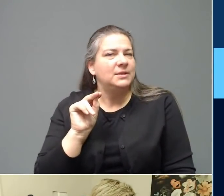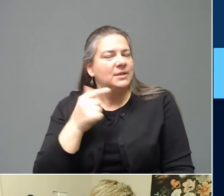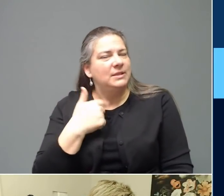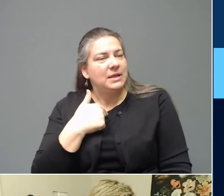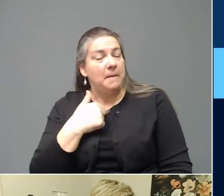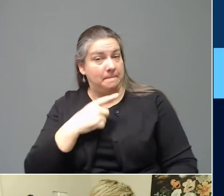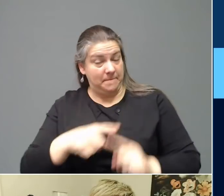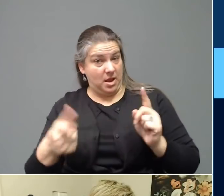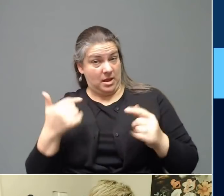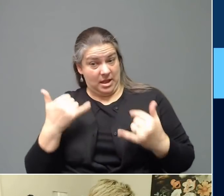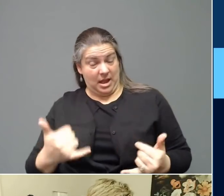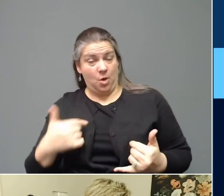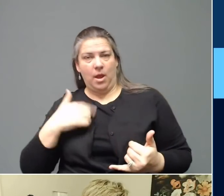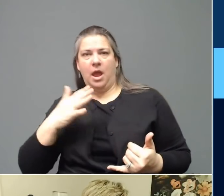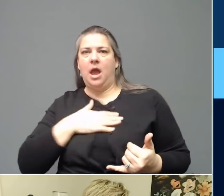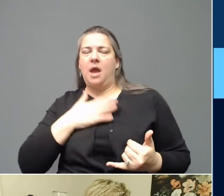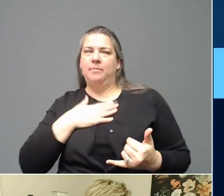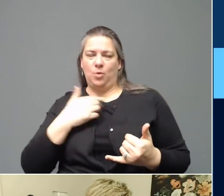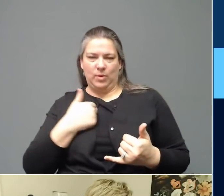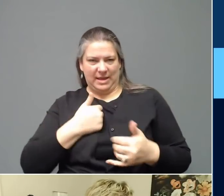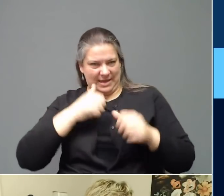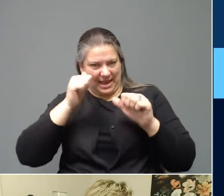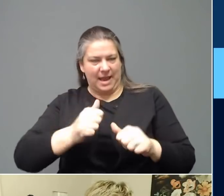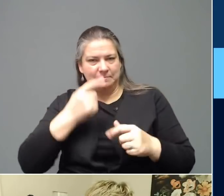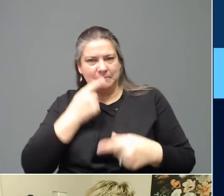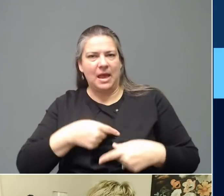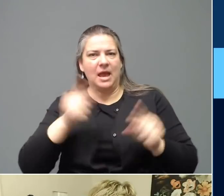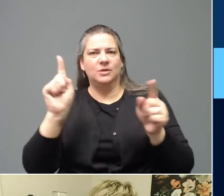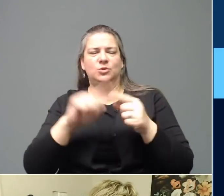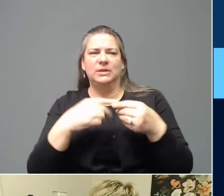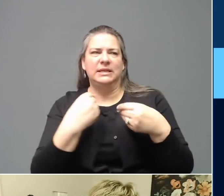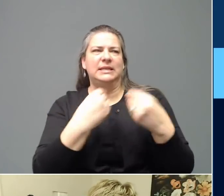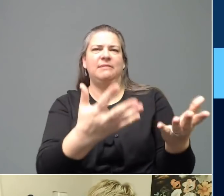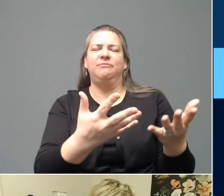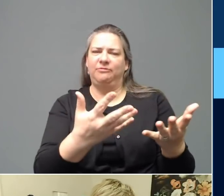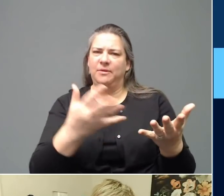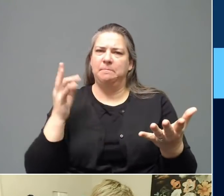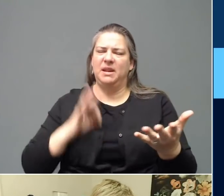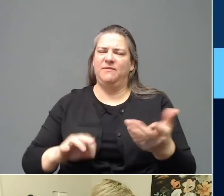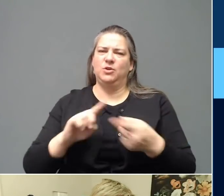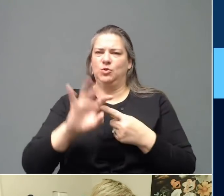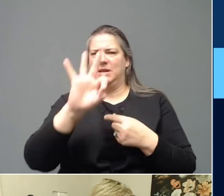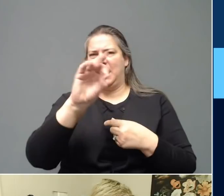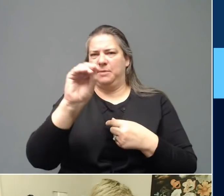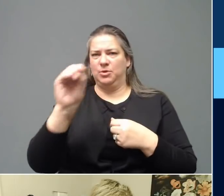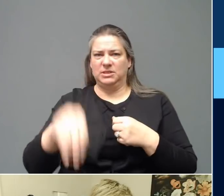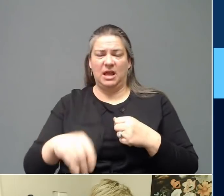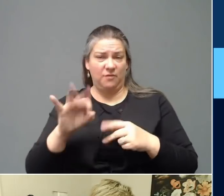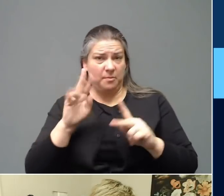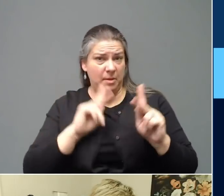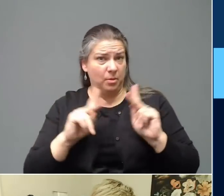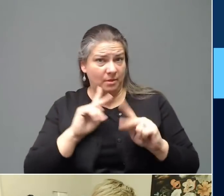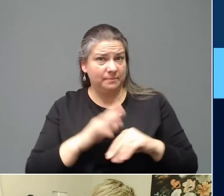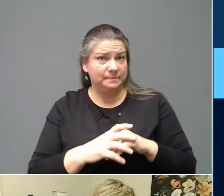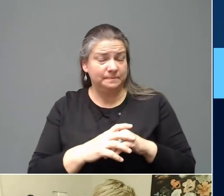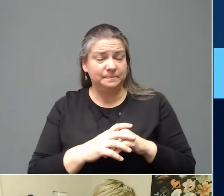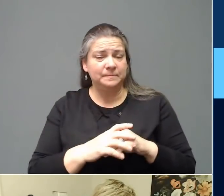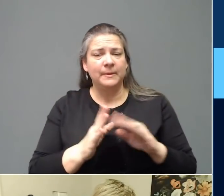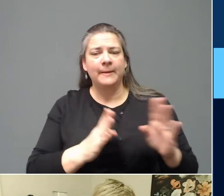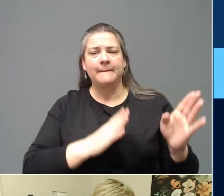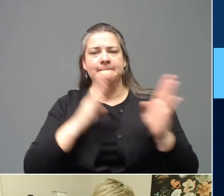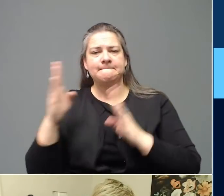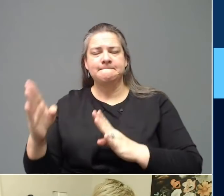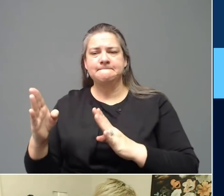get benefits to more than 90% of people who have applied. If we want to go on to the next slide, I'll tell